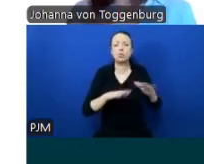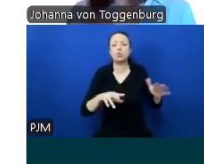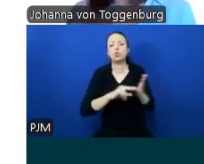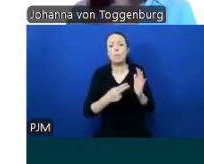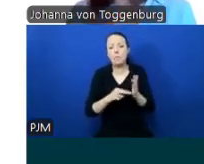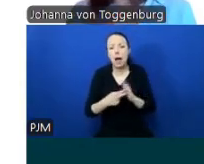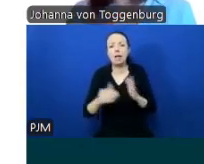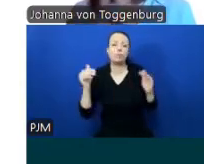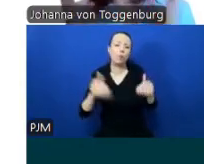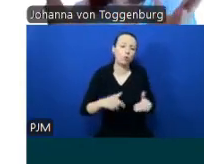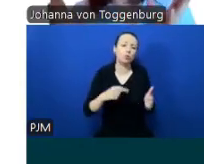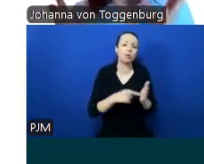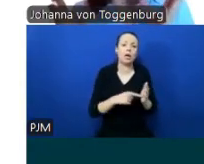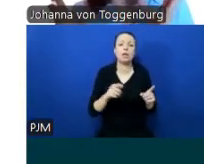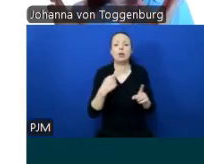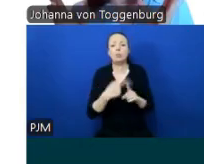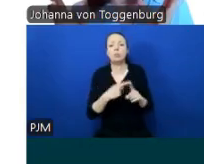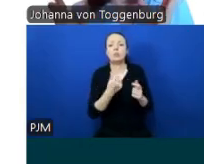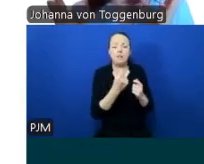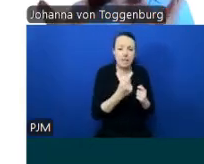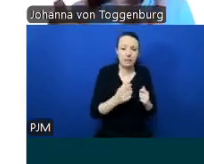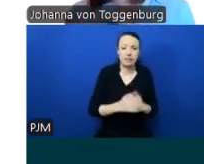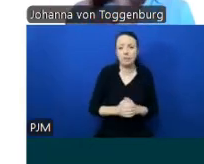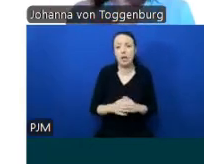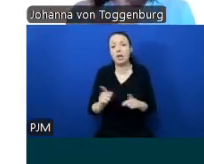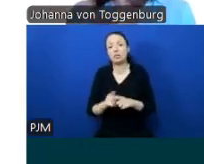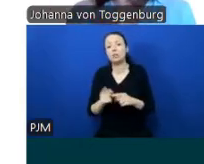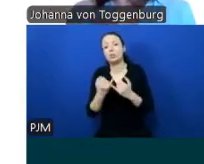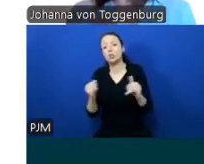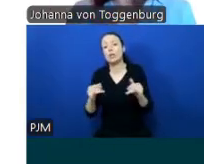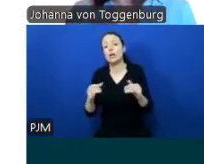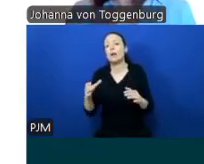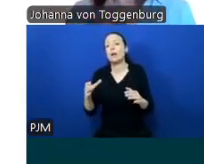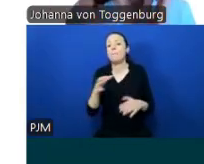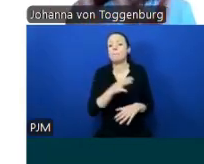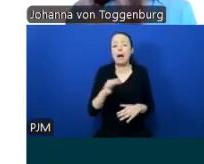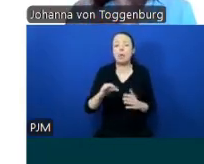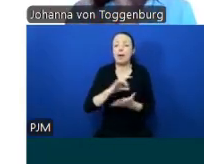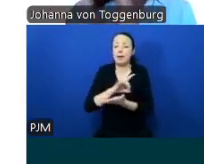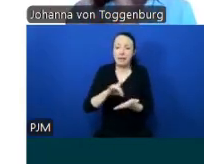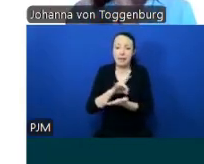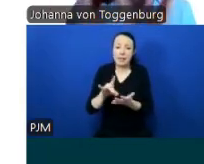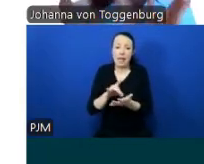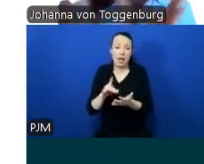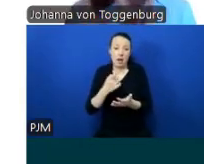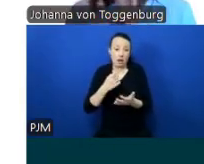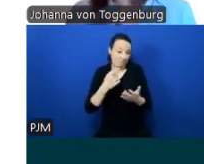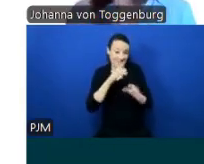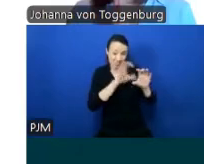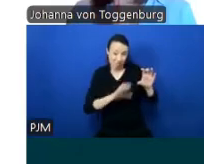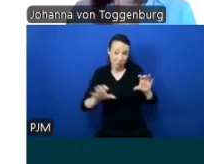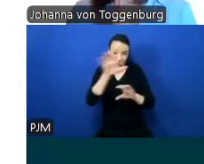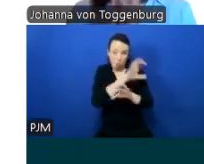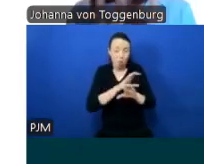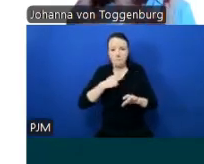as small municipalities in the surrounding areas, we don't have the finances to pay for a climate model